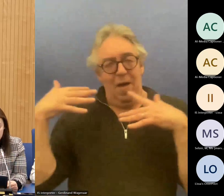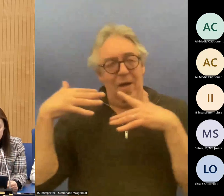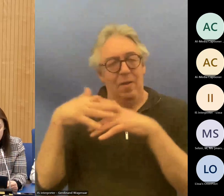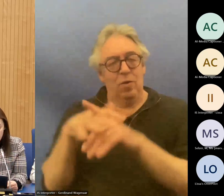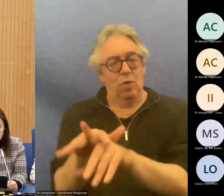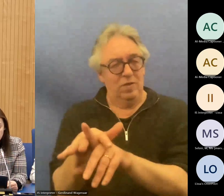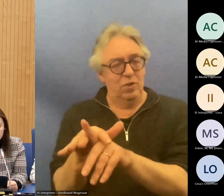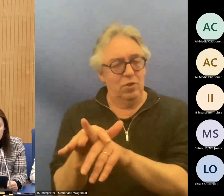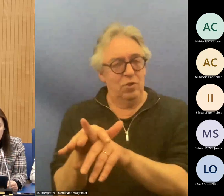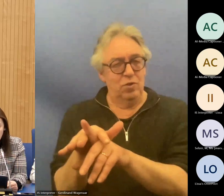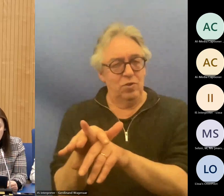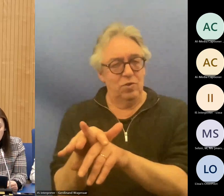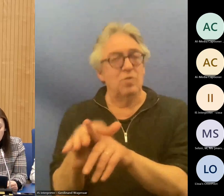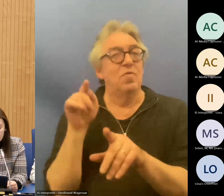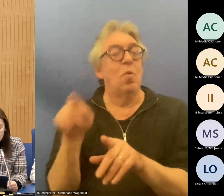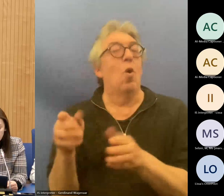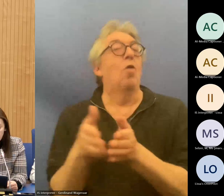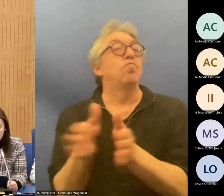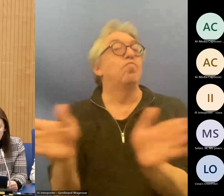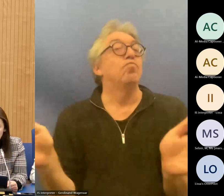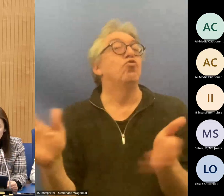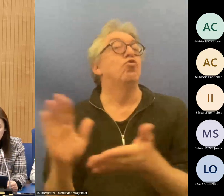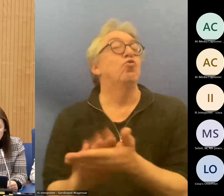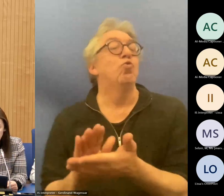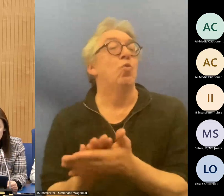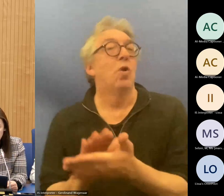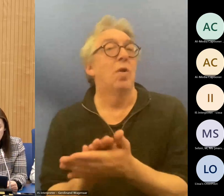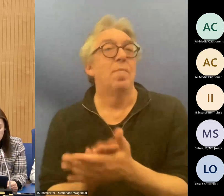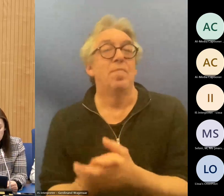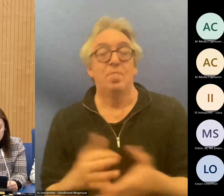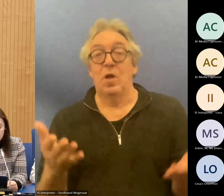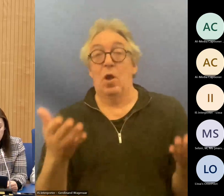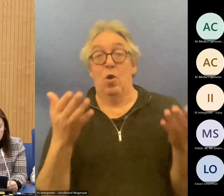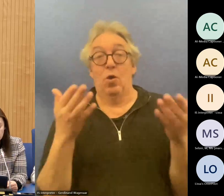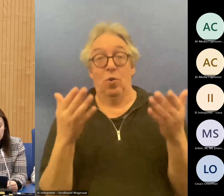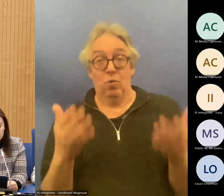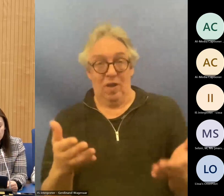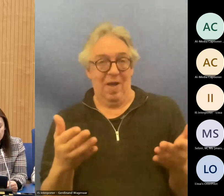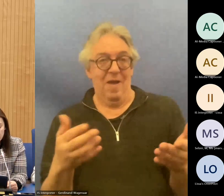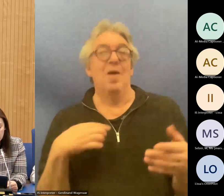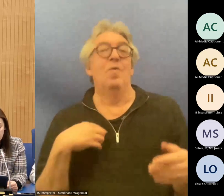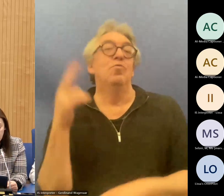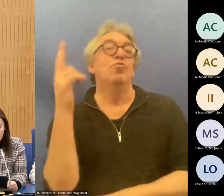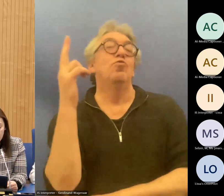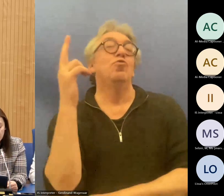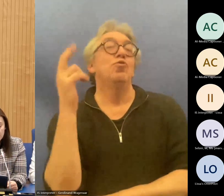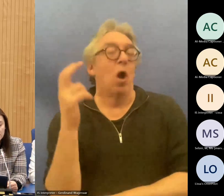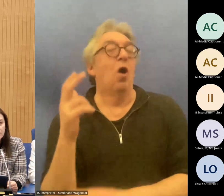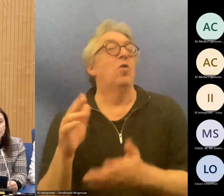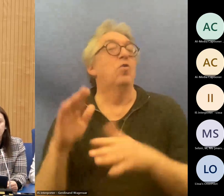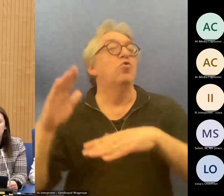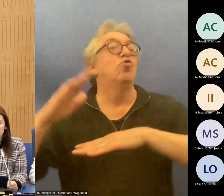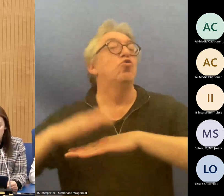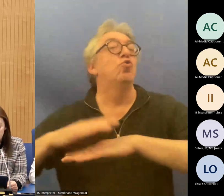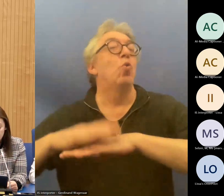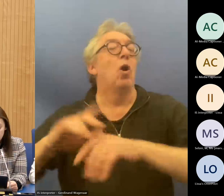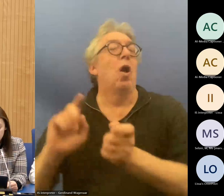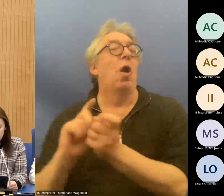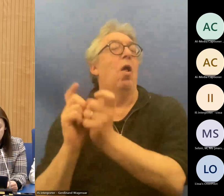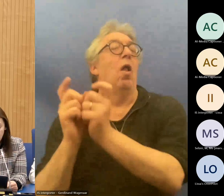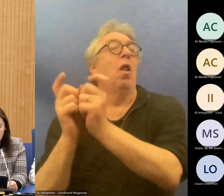session. Today, we embark on a transformative journey towards inclusivity and accessibility for